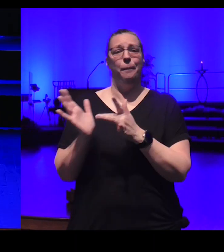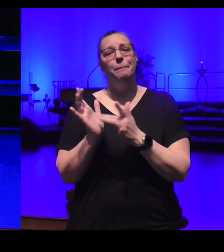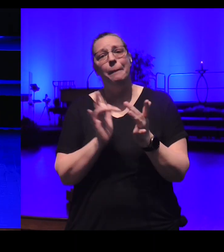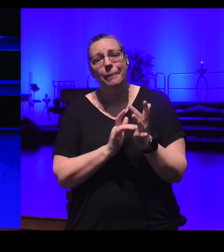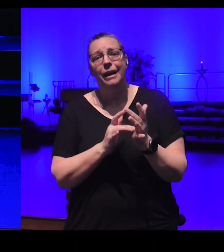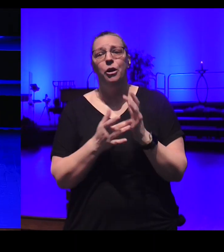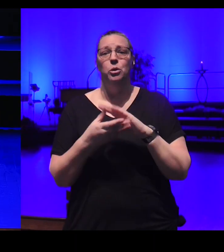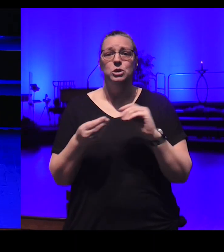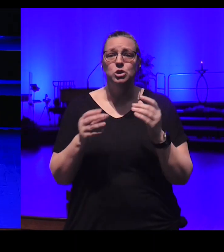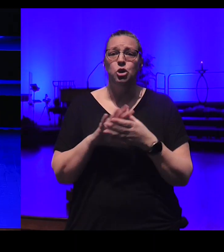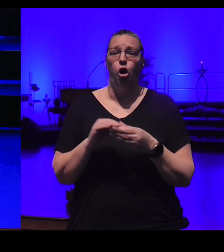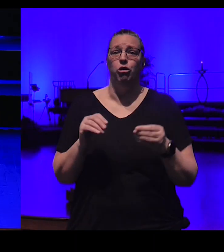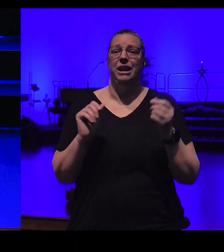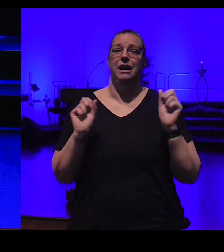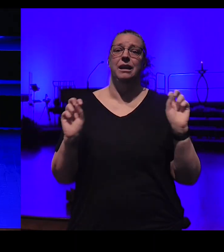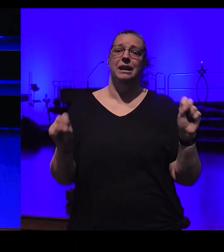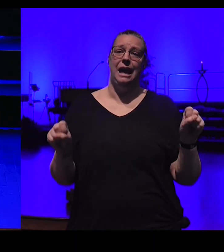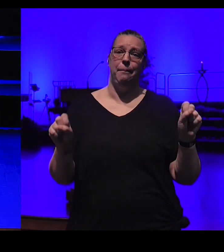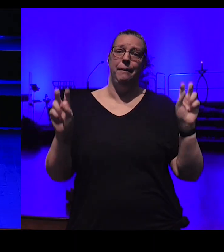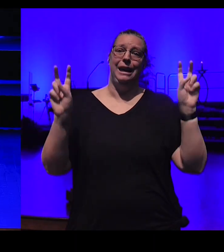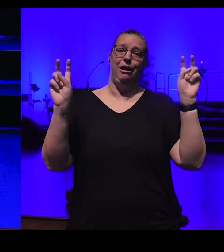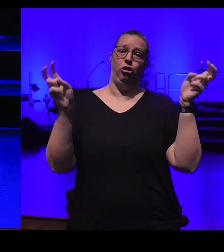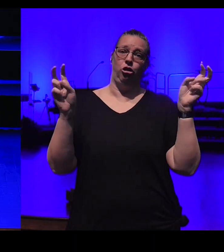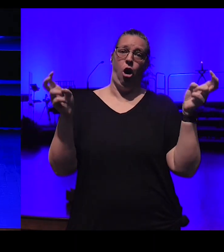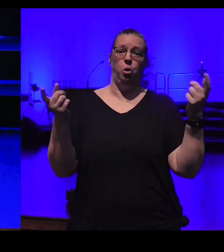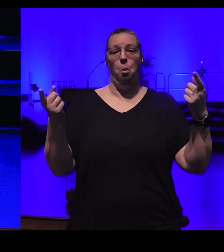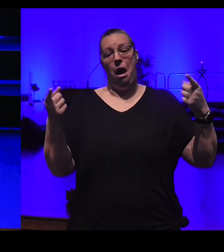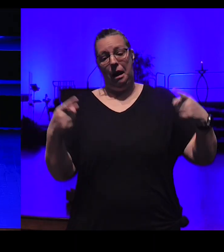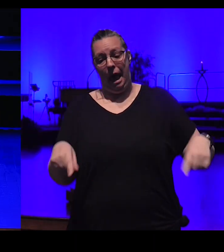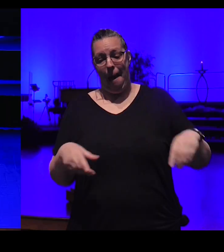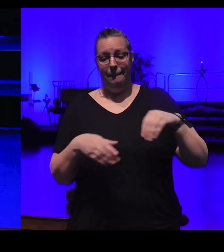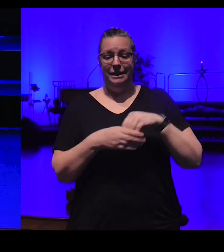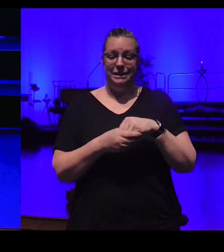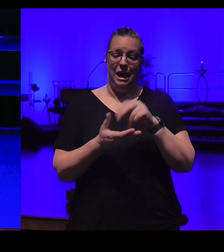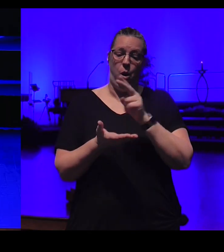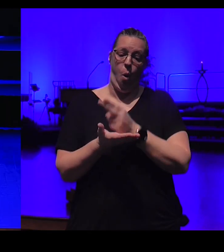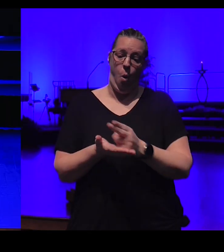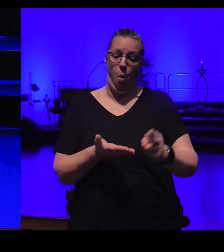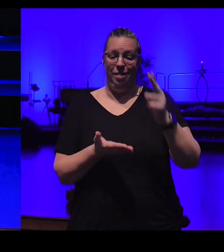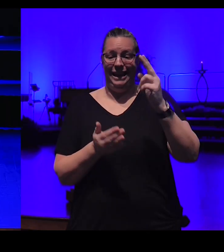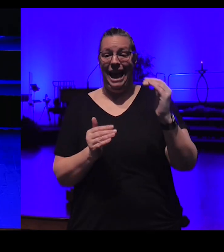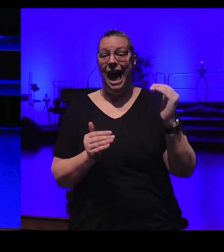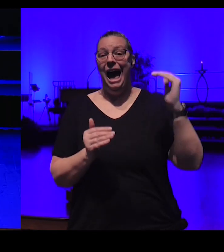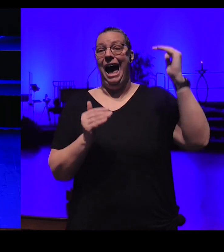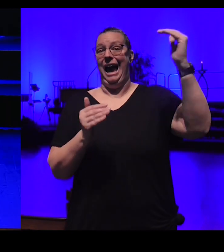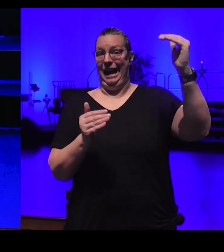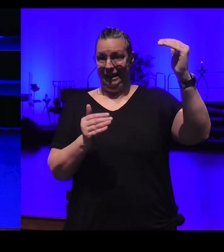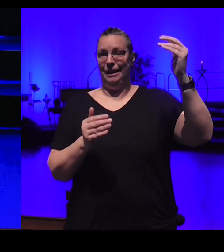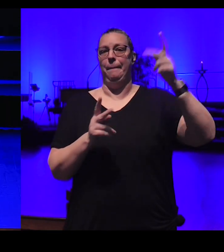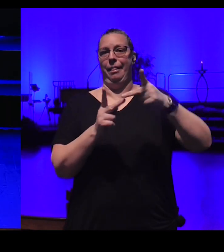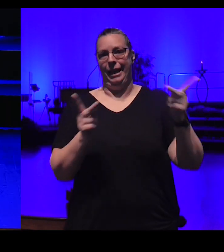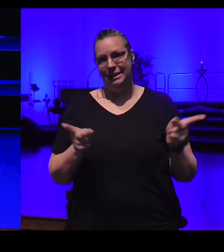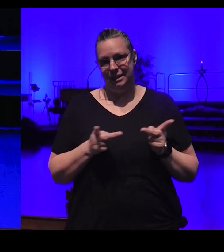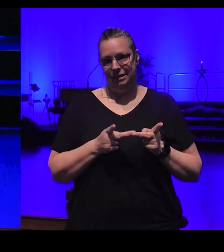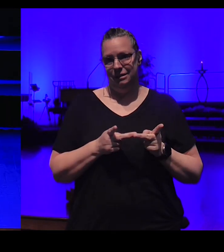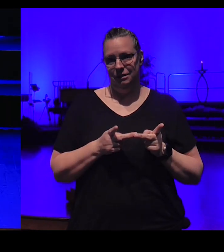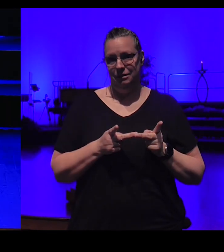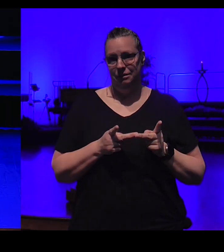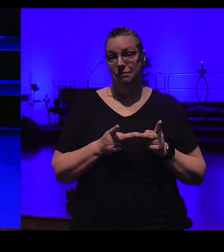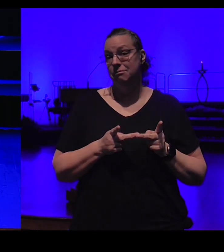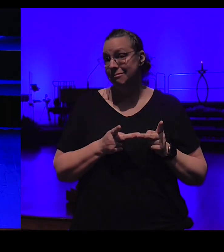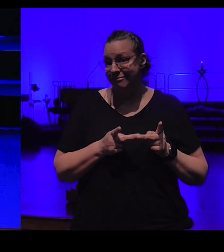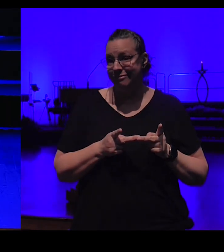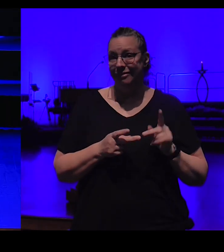possibly could be subtitled, "What Happens in Holy High Places?" You know, that's